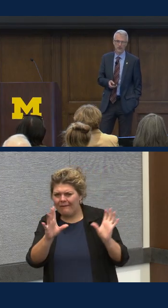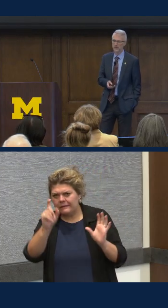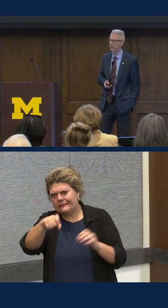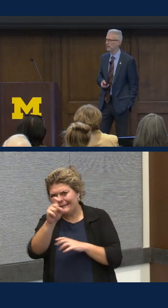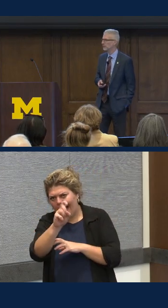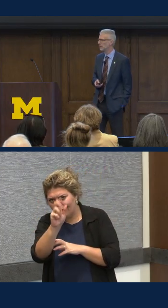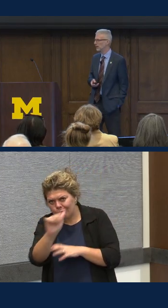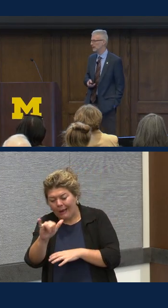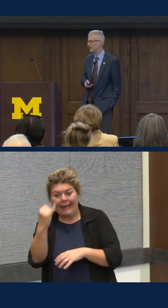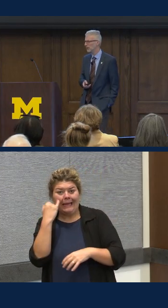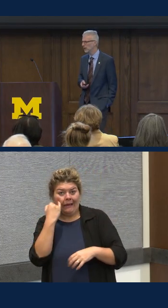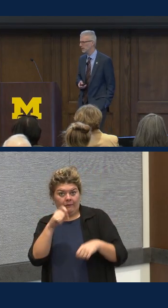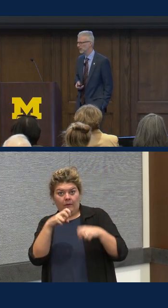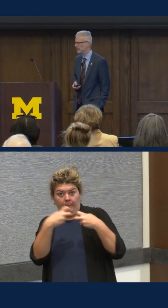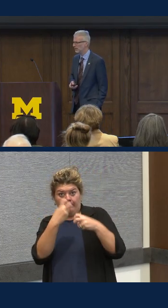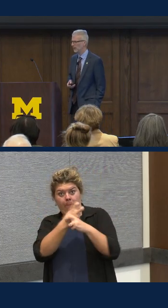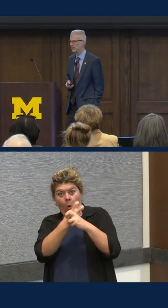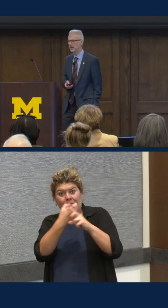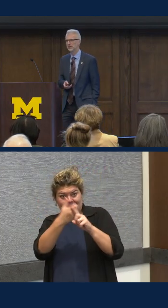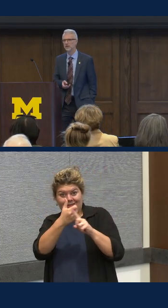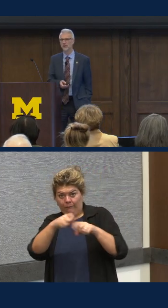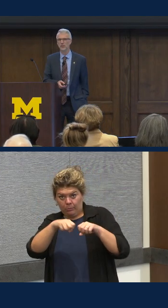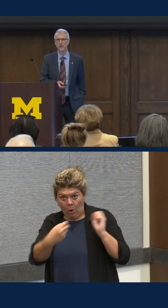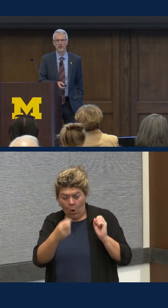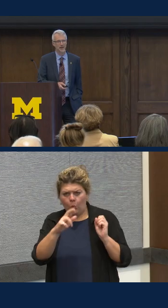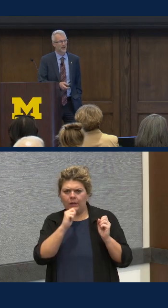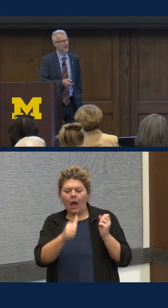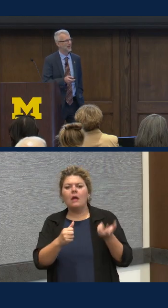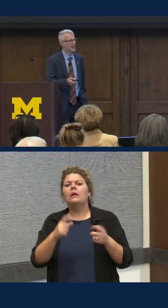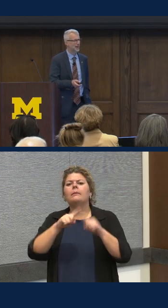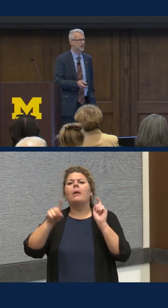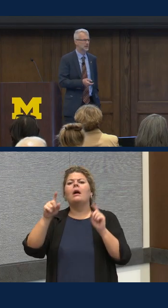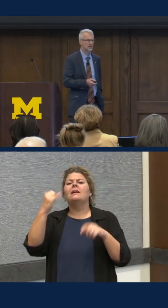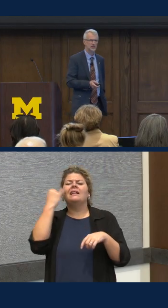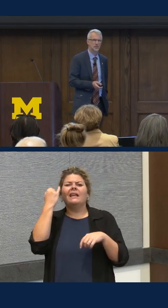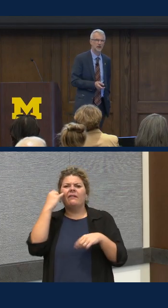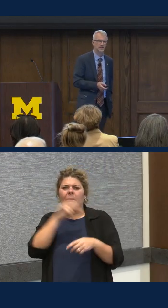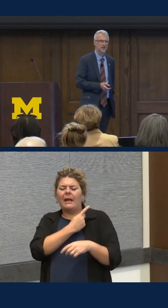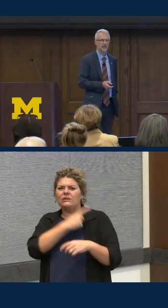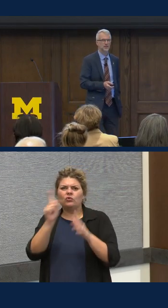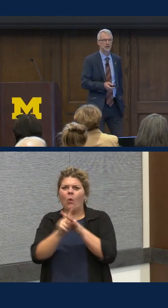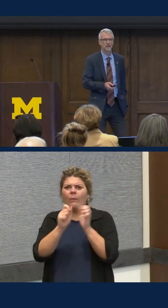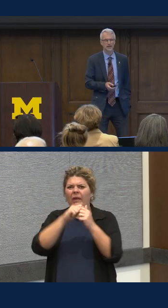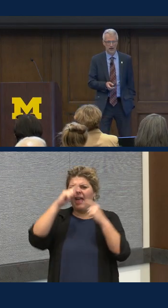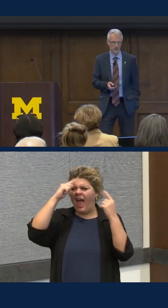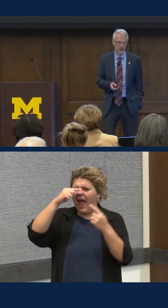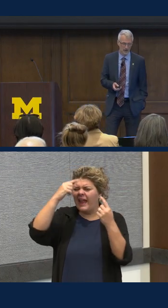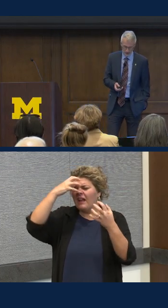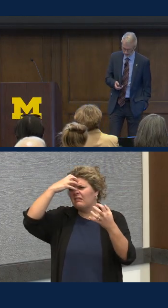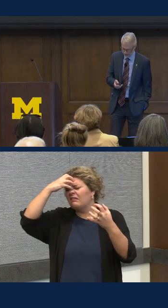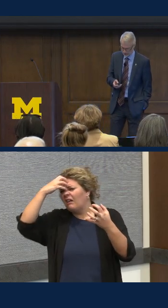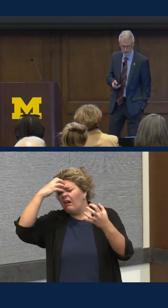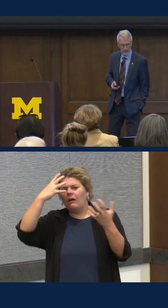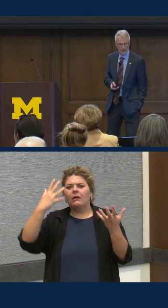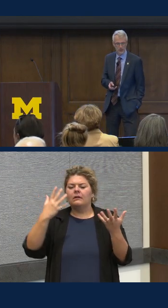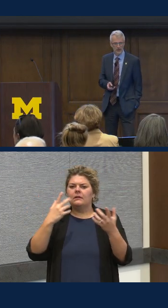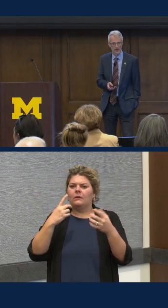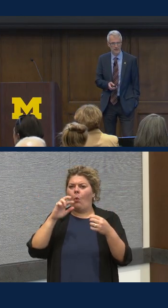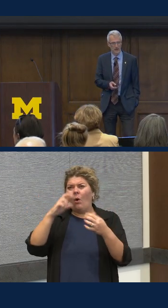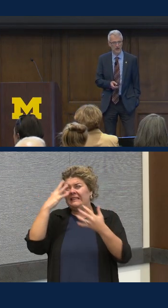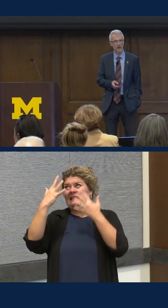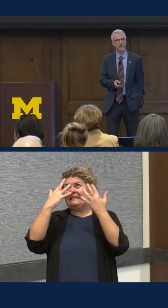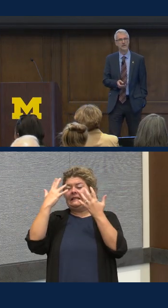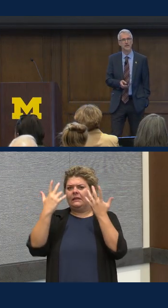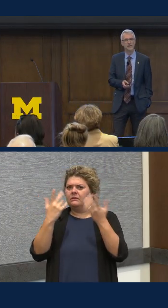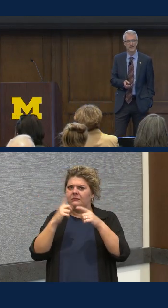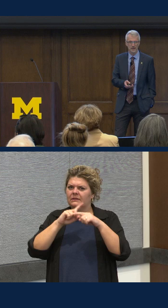whether the bones are broken. But if you have a patient show up with a headache or dizzy spells, it's much less obvious, perhaps, what kind